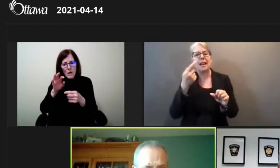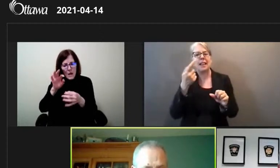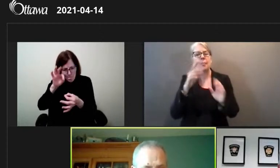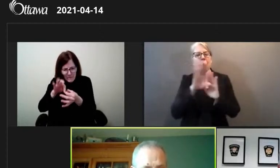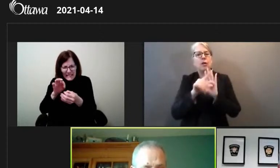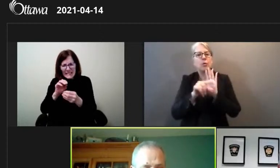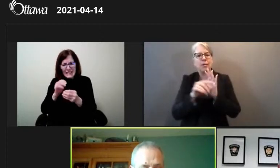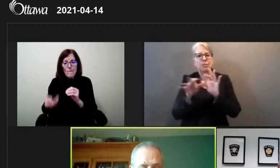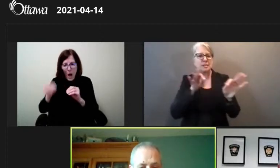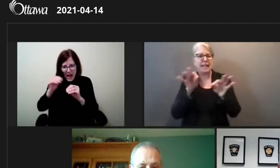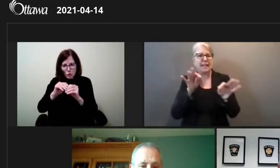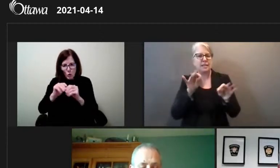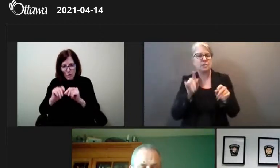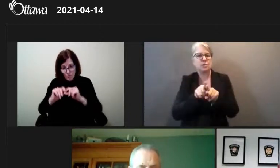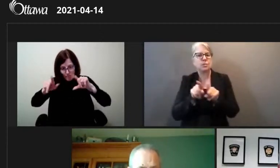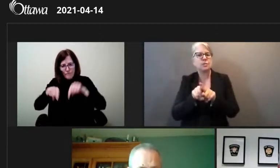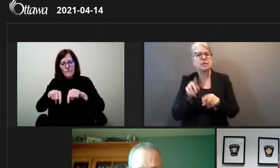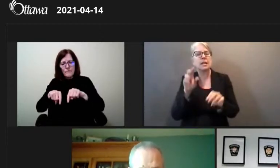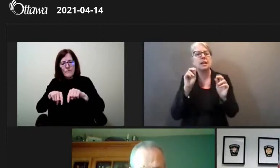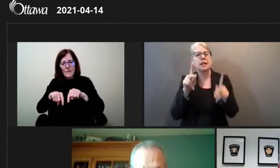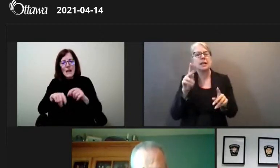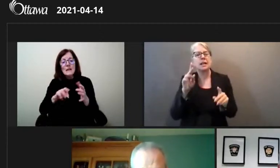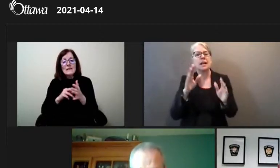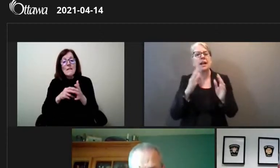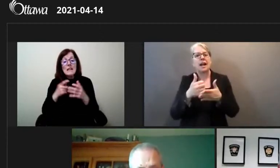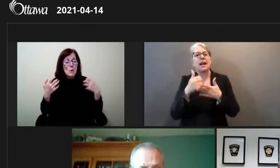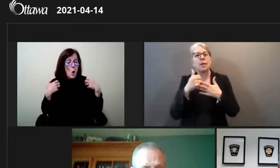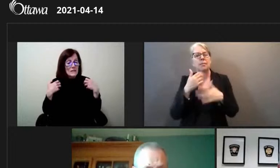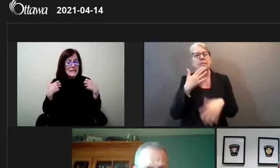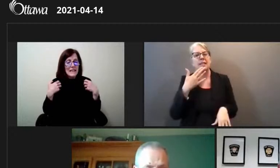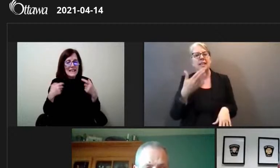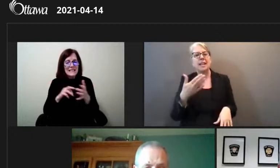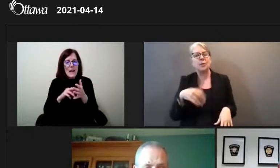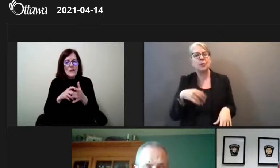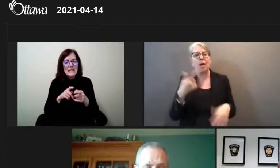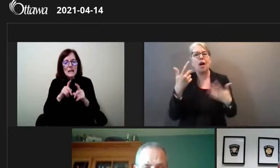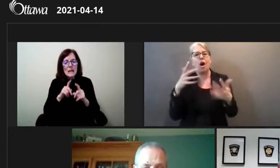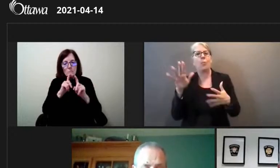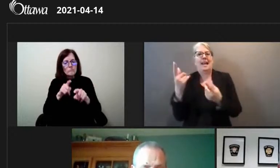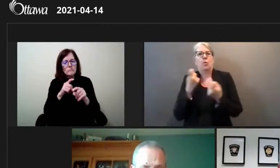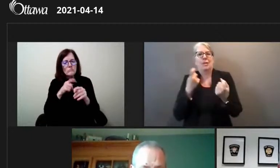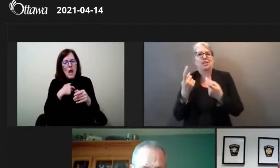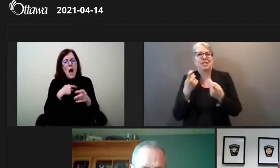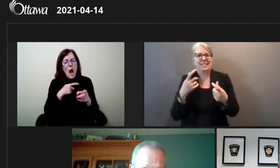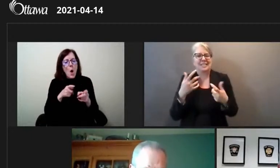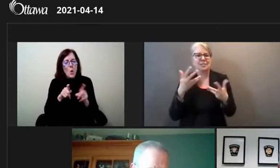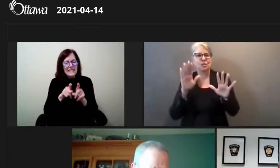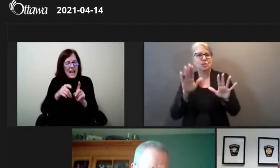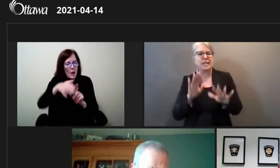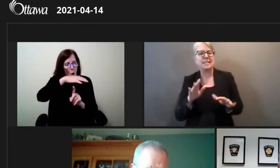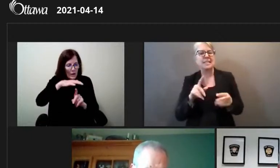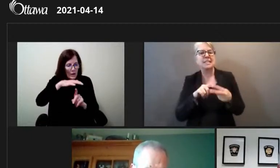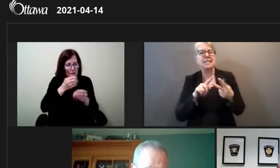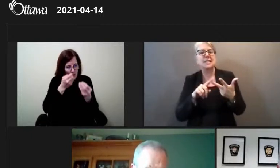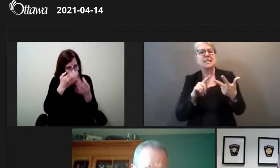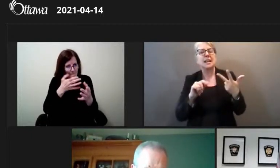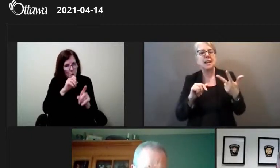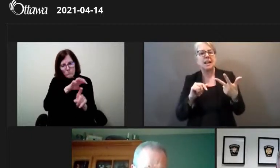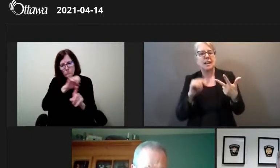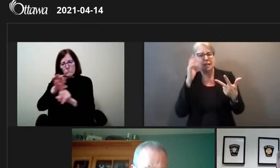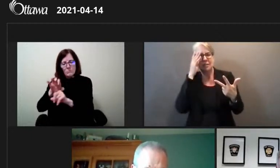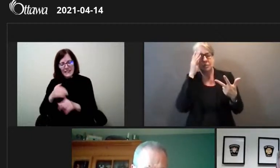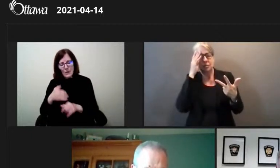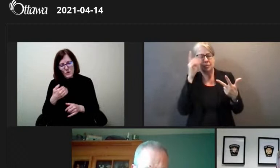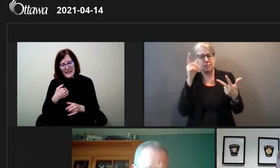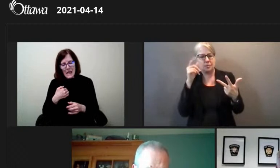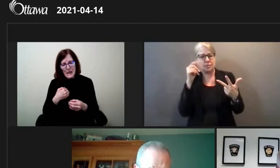sent out. So. Okay. That's very helpful. We're already getting questions on it. So that's great. With regard to a